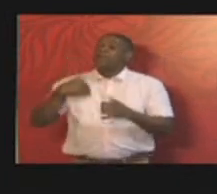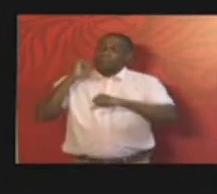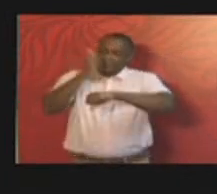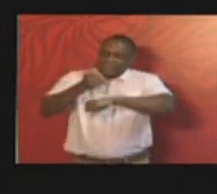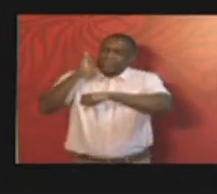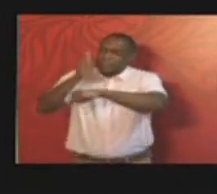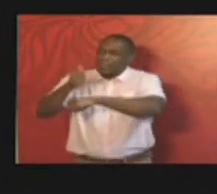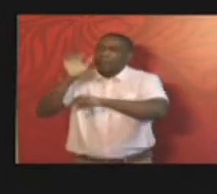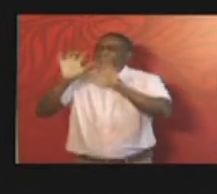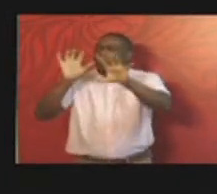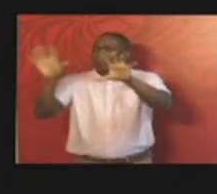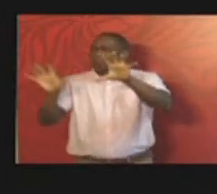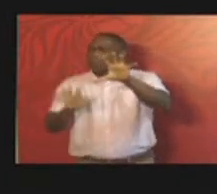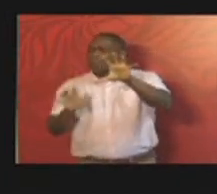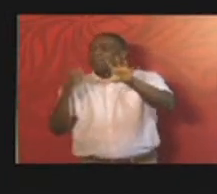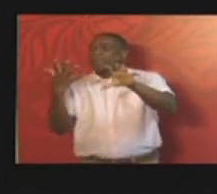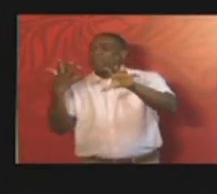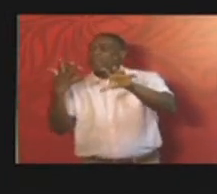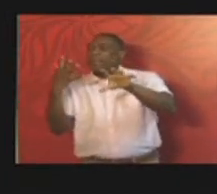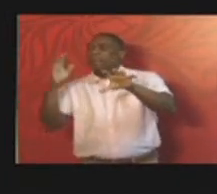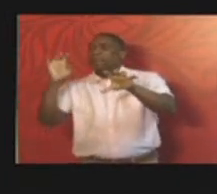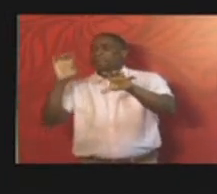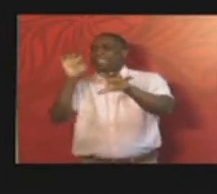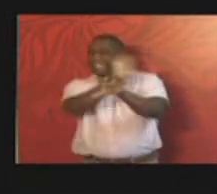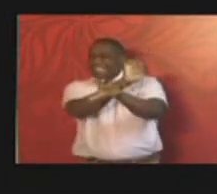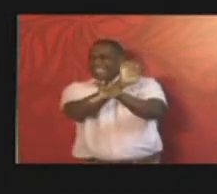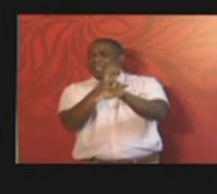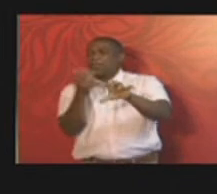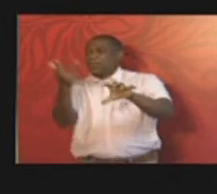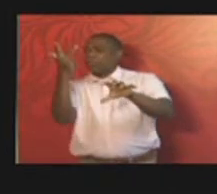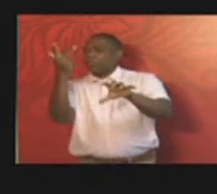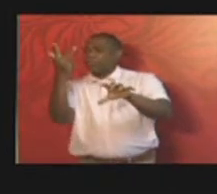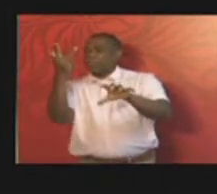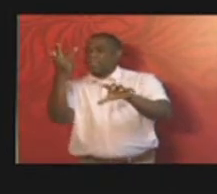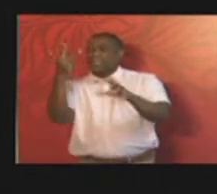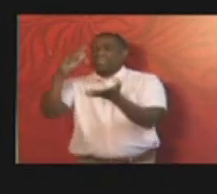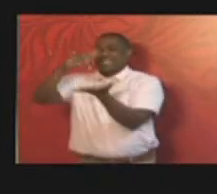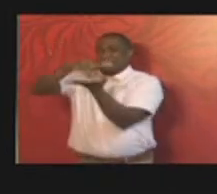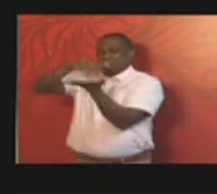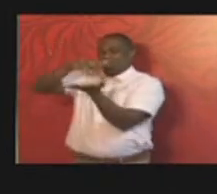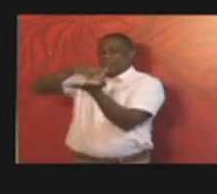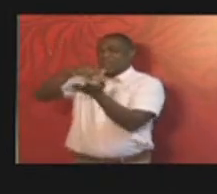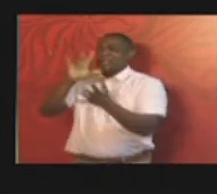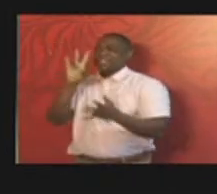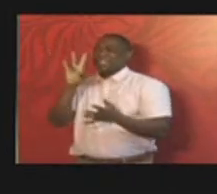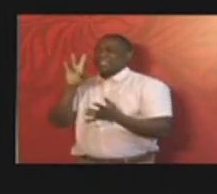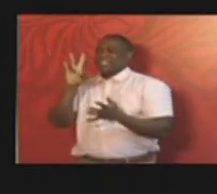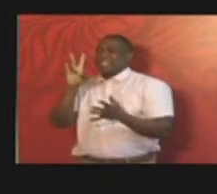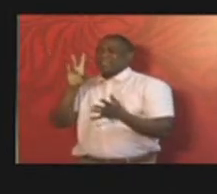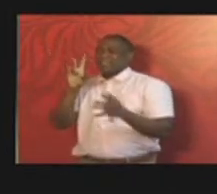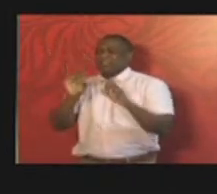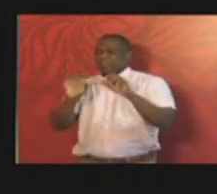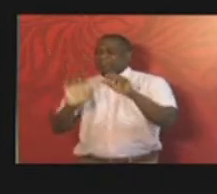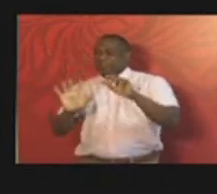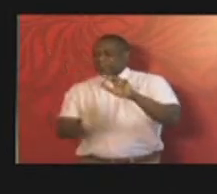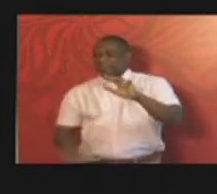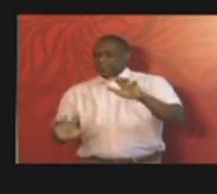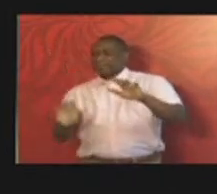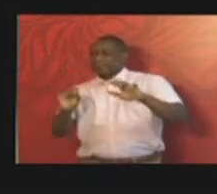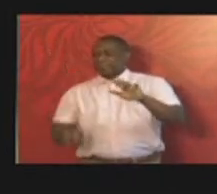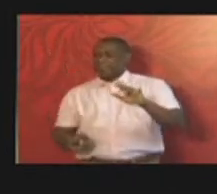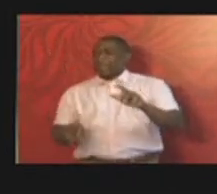East, 3 in Central, and over 7 sites across South Trinidad,